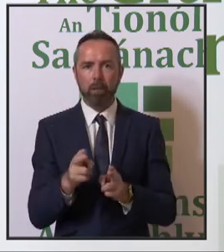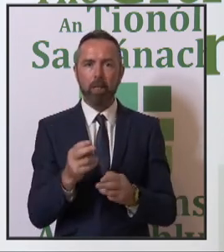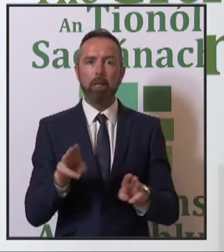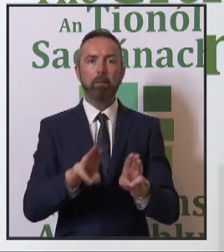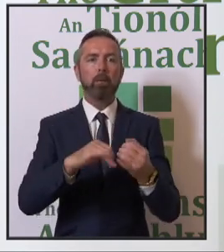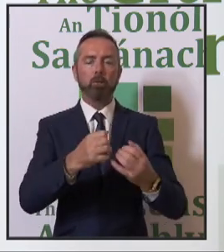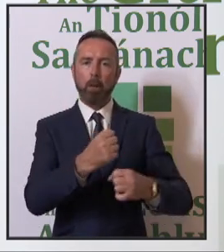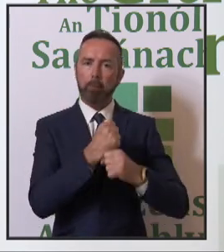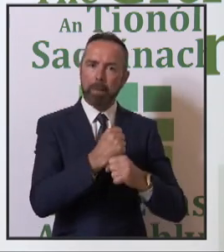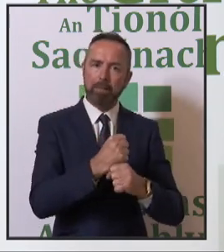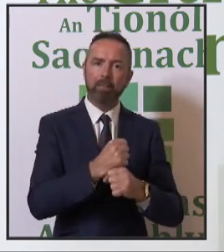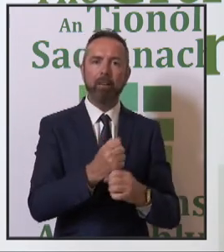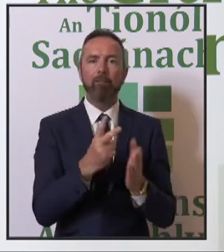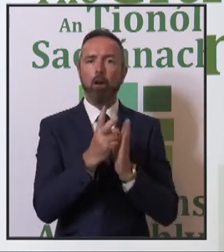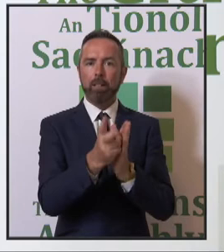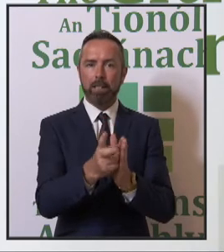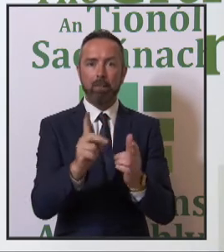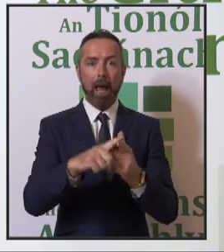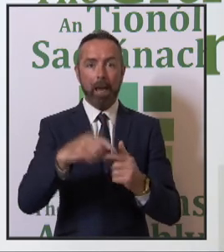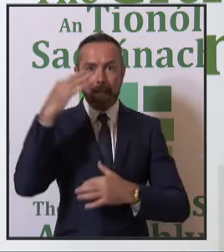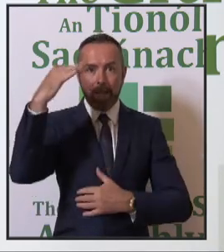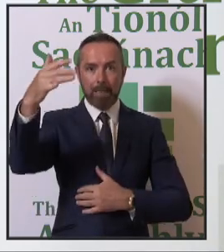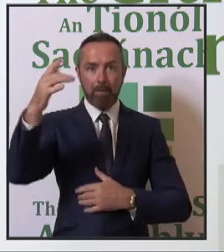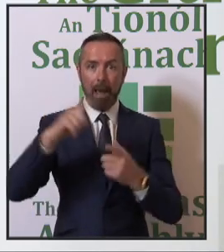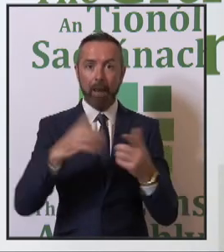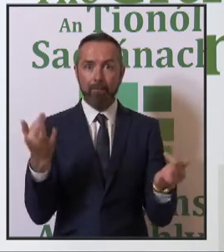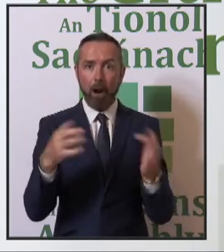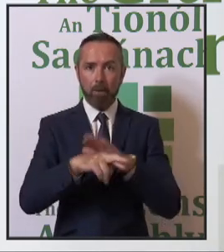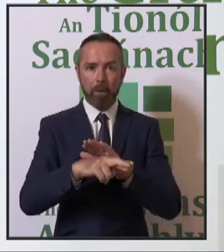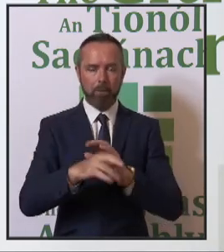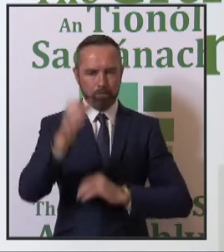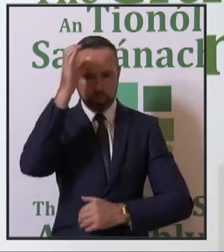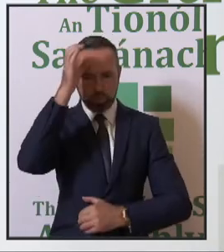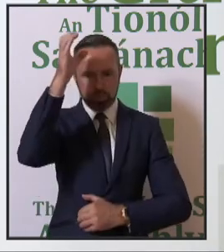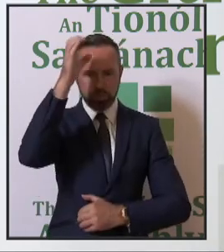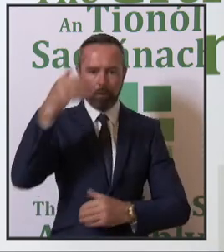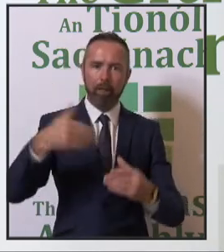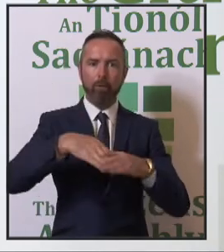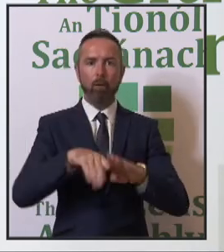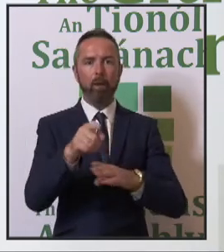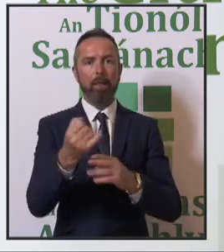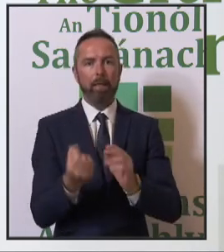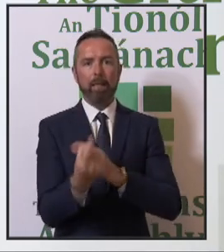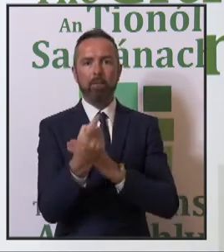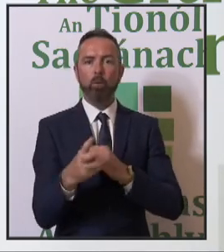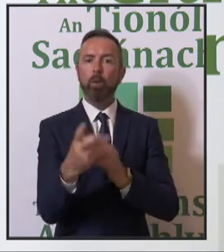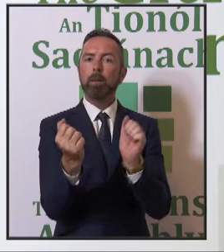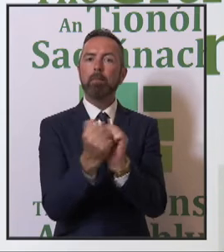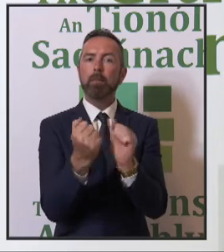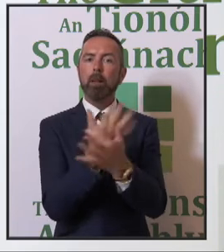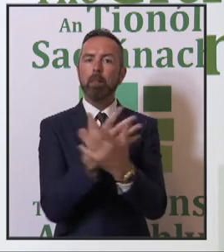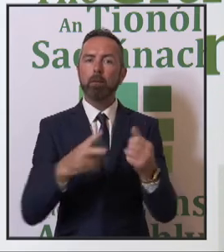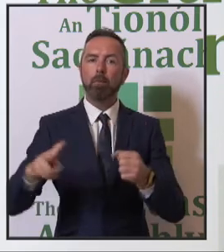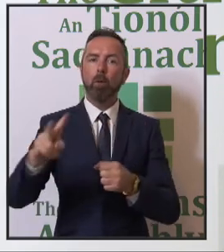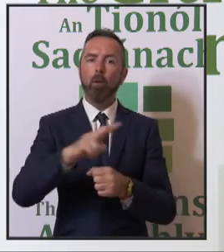academics, environmentalists, and farmers who are already knowledgeable and involved in this issue. We'll be meeting many of them over the course